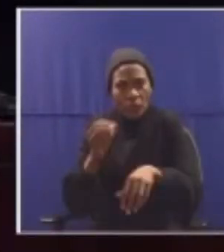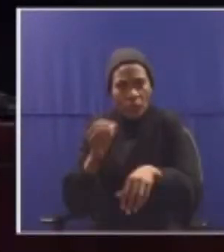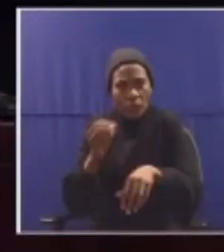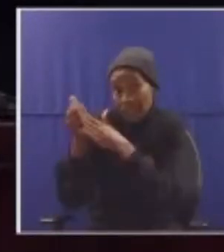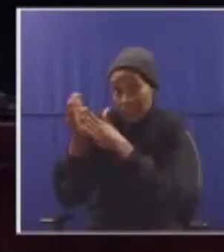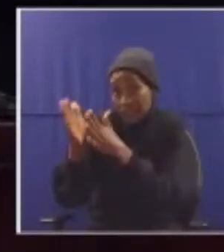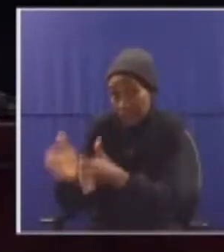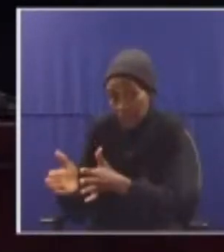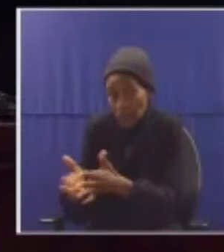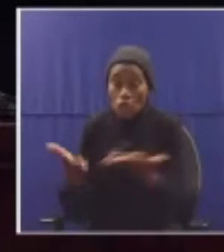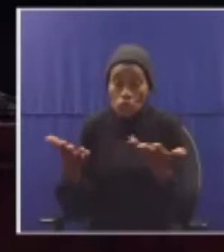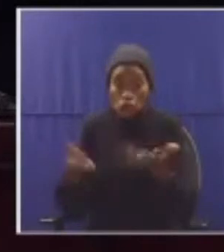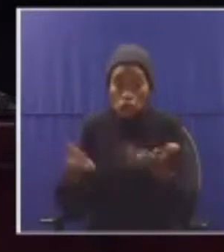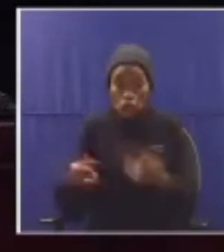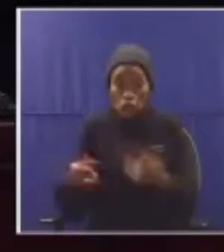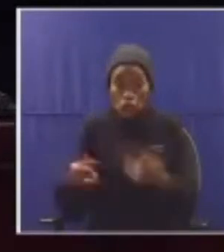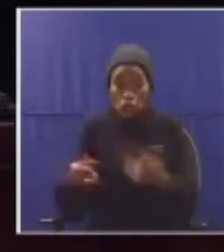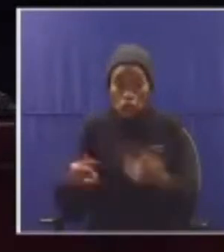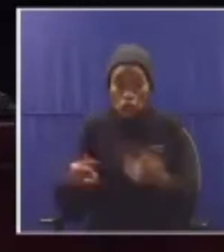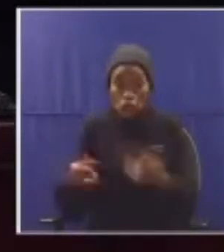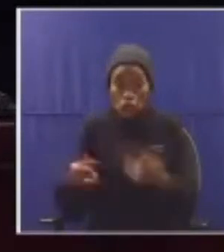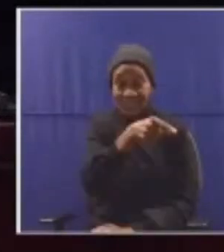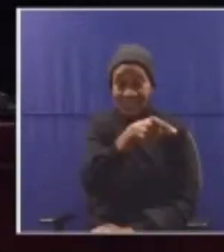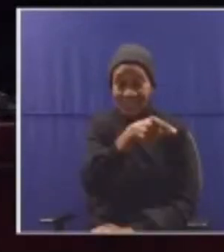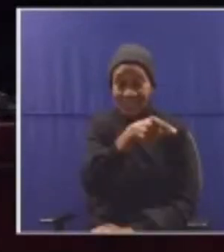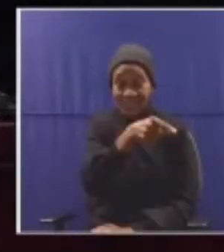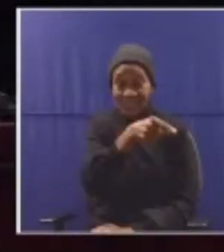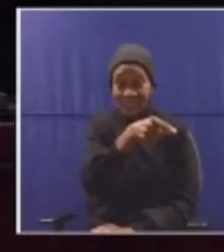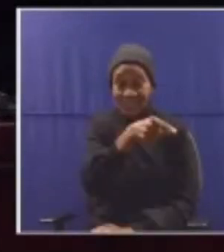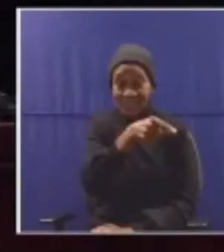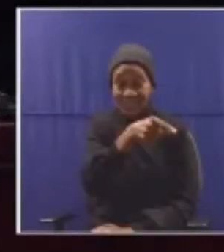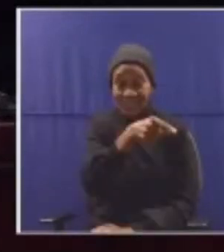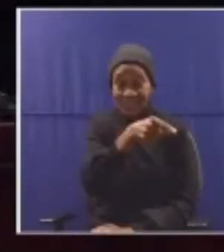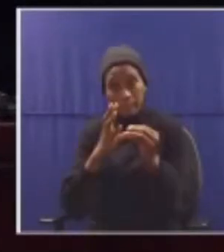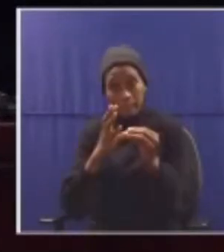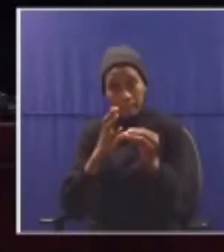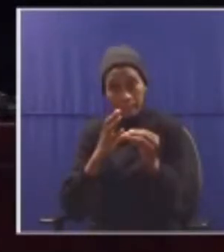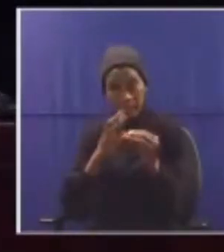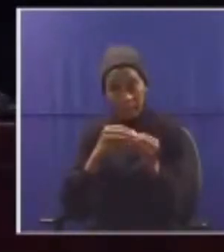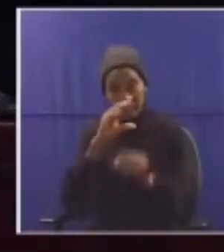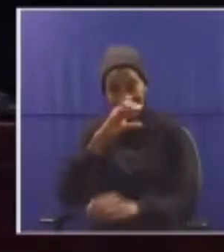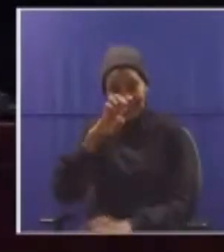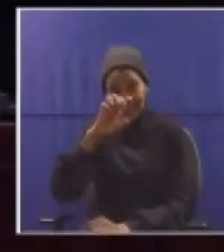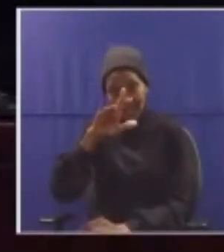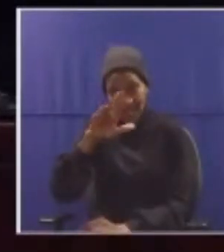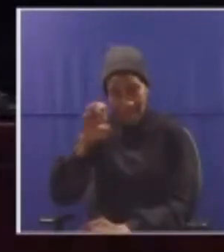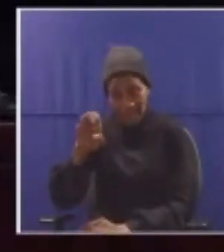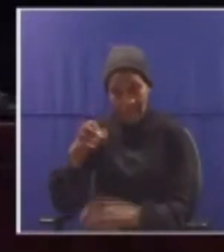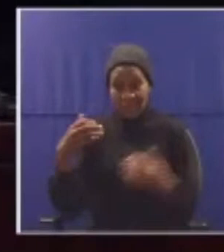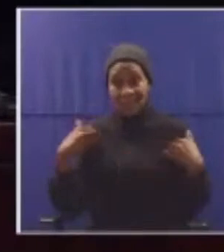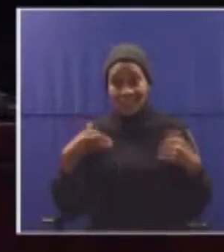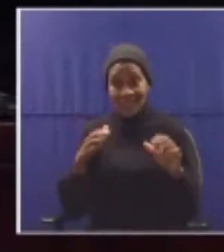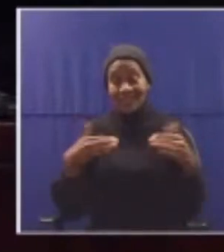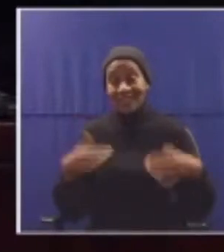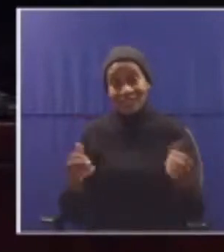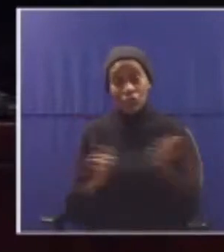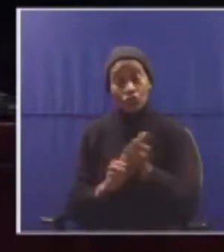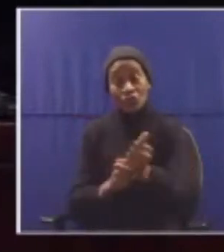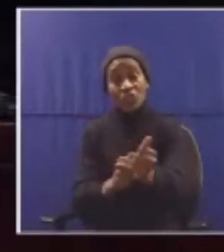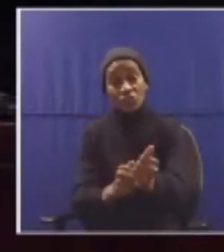general, the Minister of Police, Honorable Becky Cele, launched the National Rural Safety Strategy